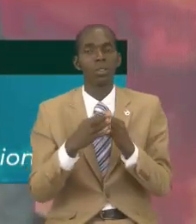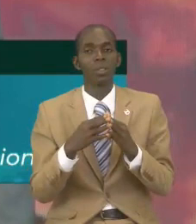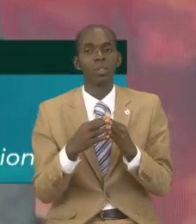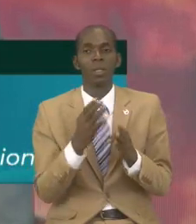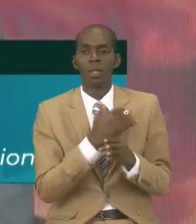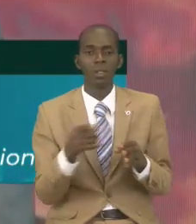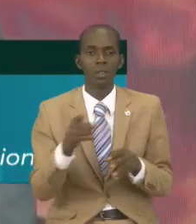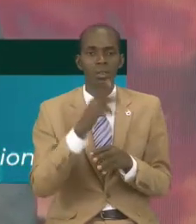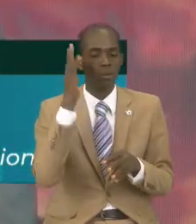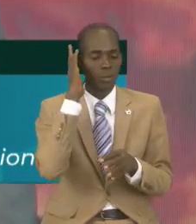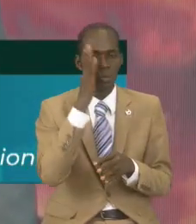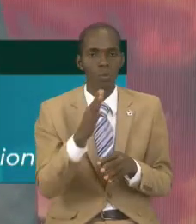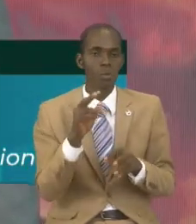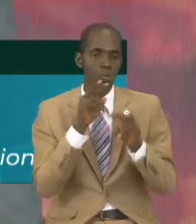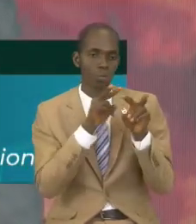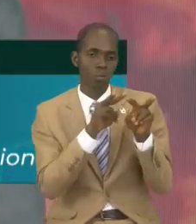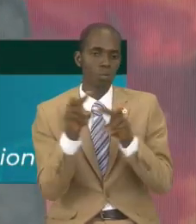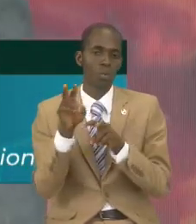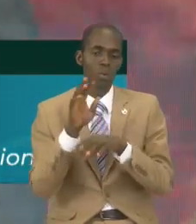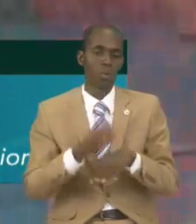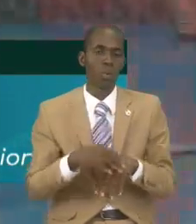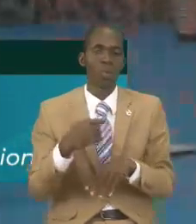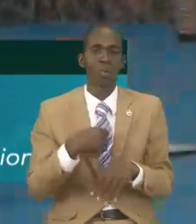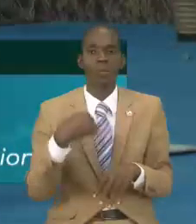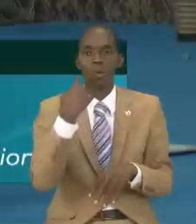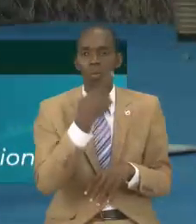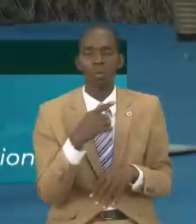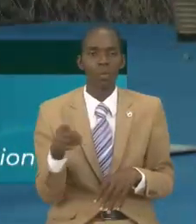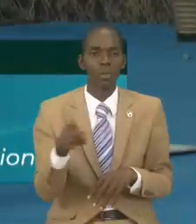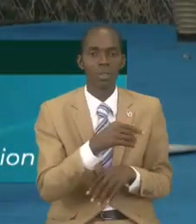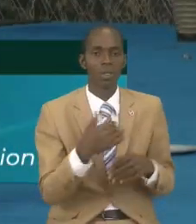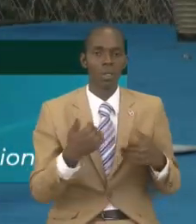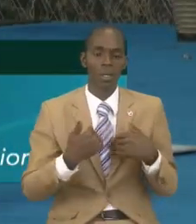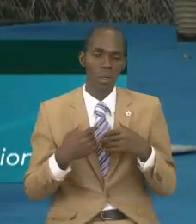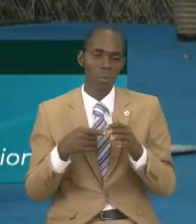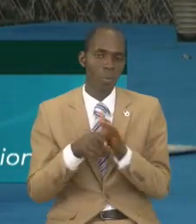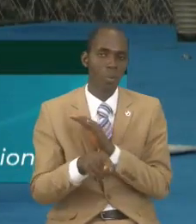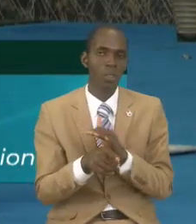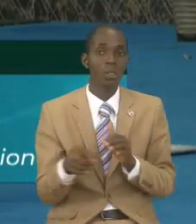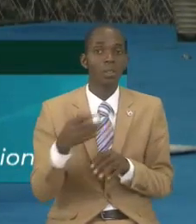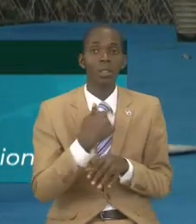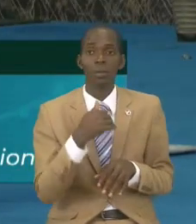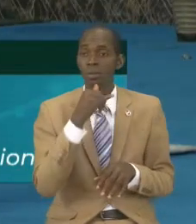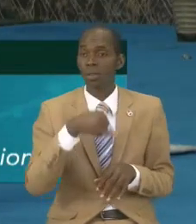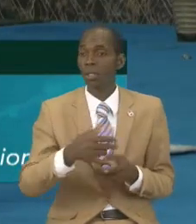look upon me whom they have pierced. He had not even come to the